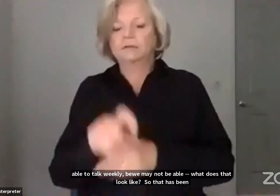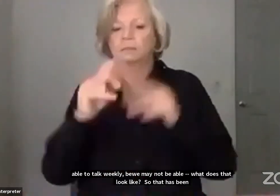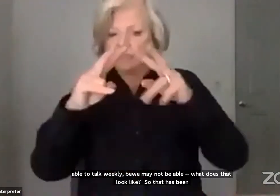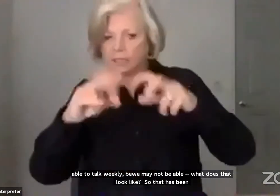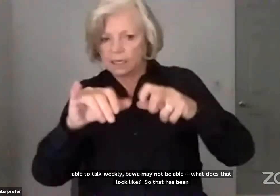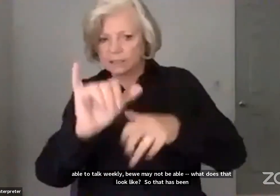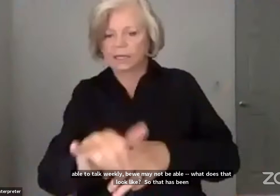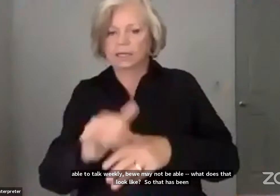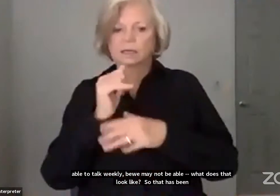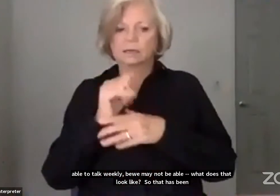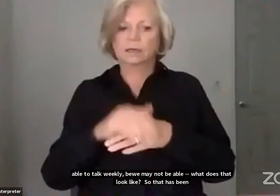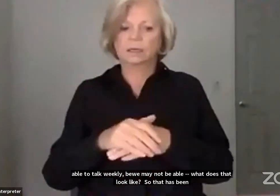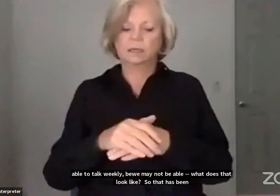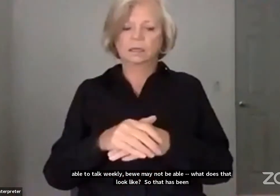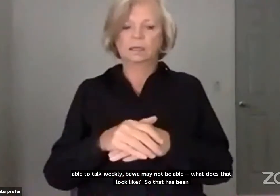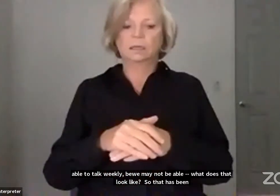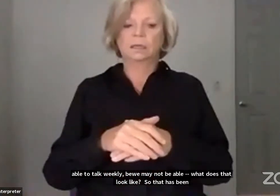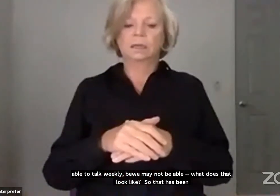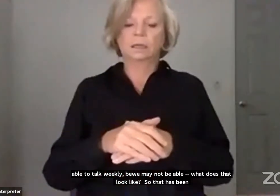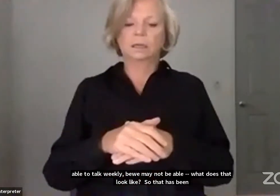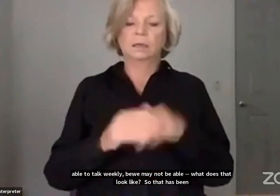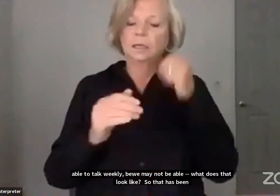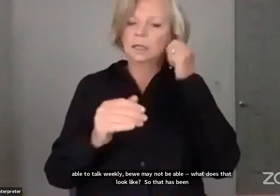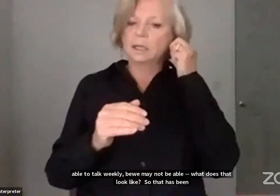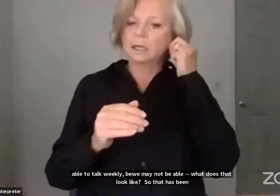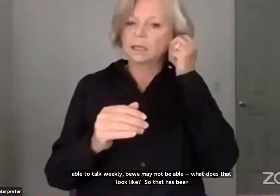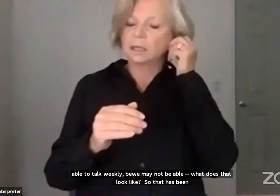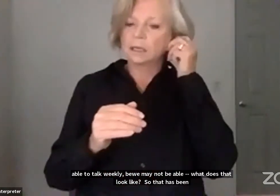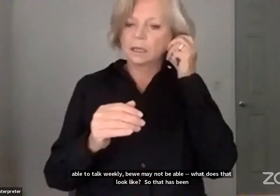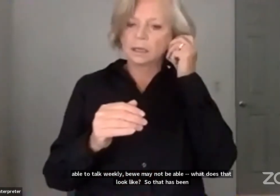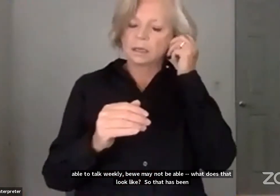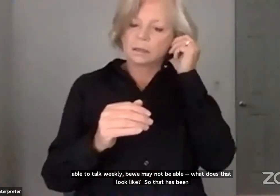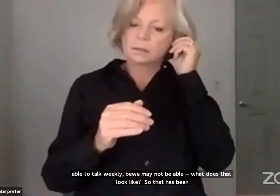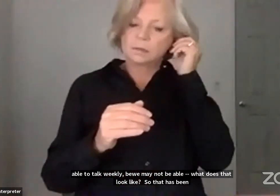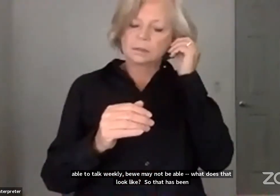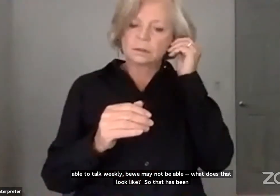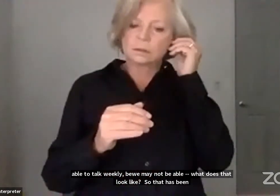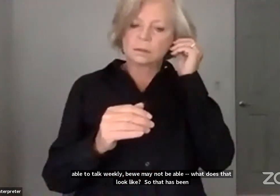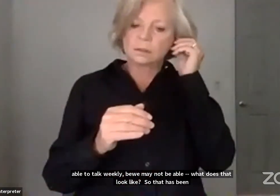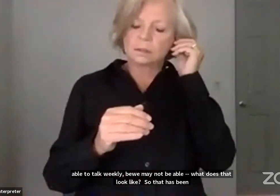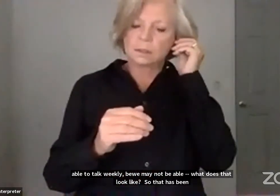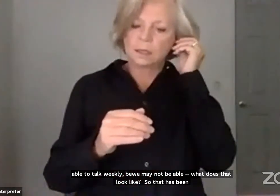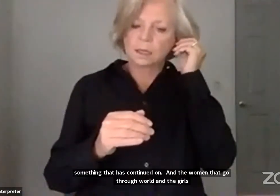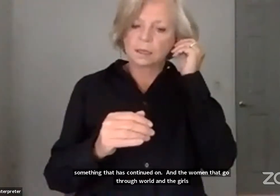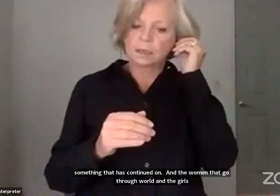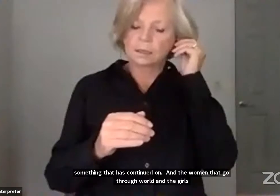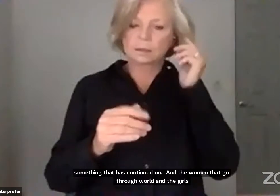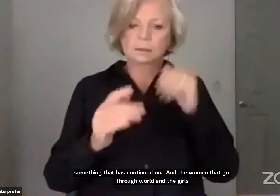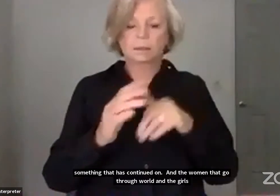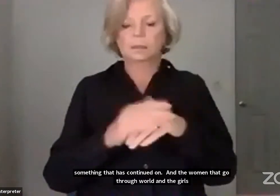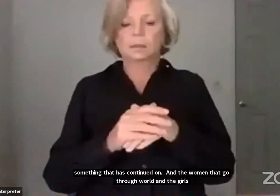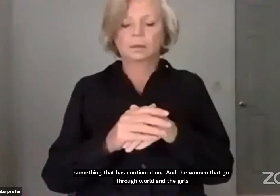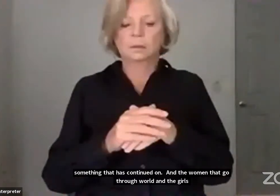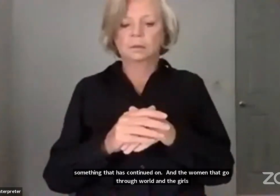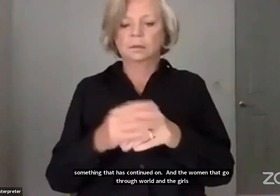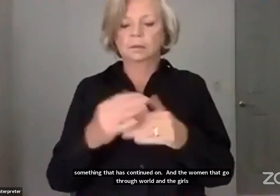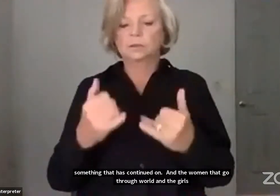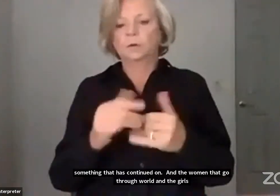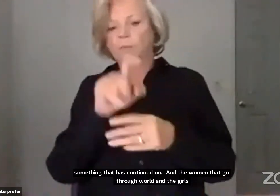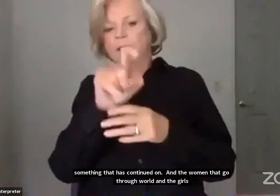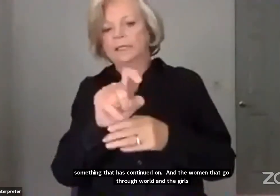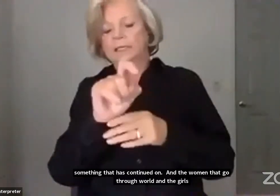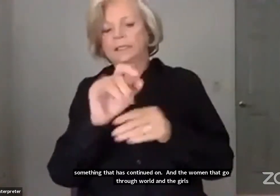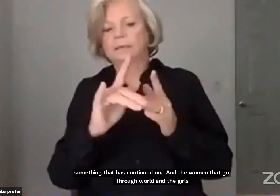that go through World, and the girls, everything from press conferences to writing op-eds to attending different conferences